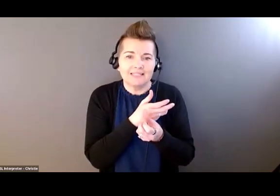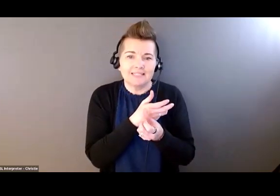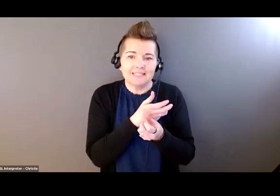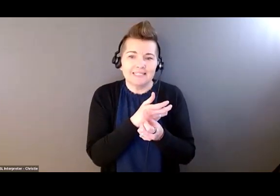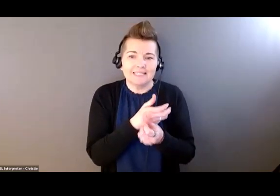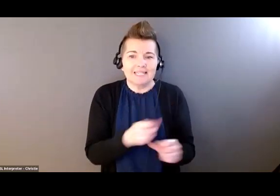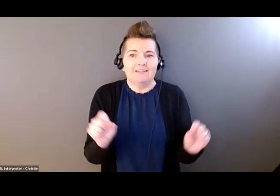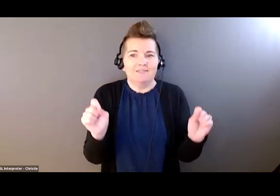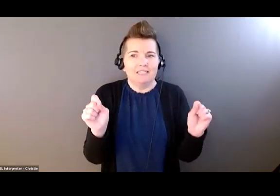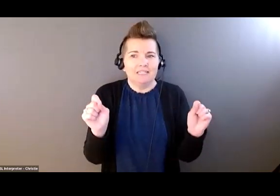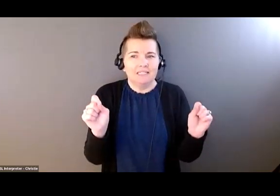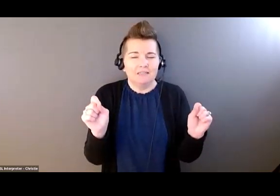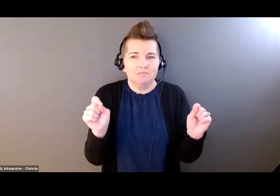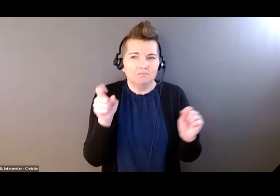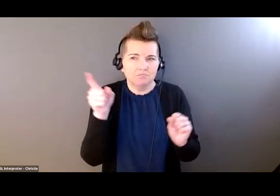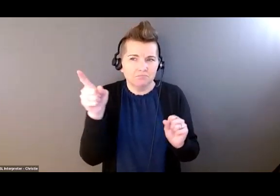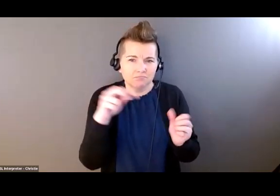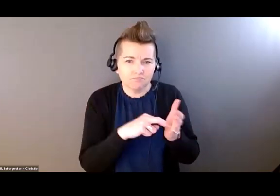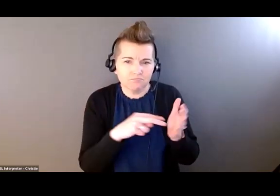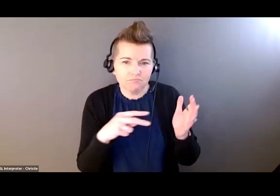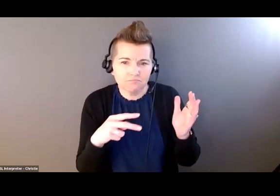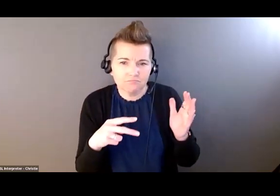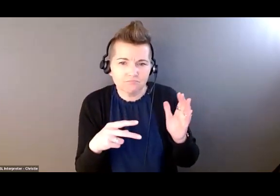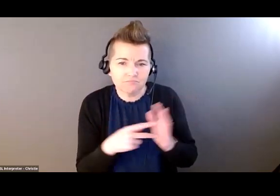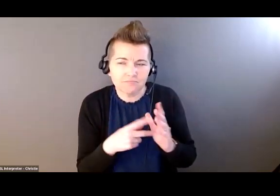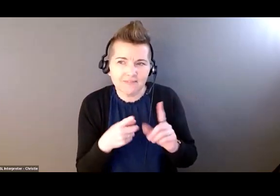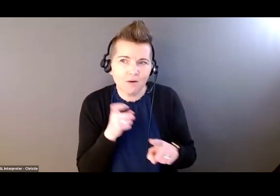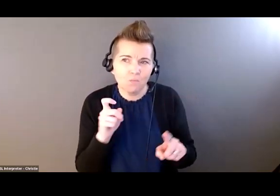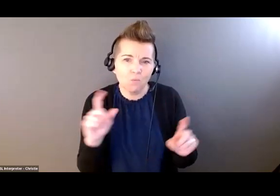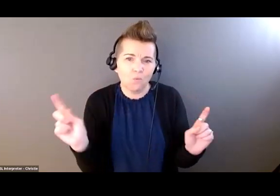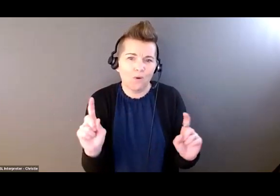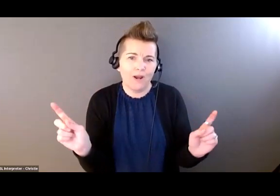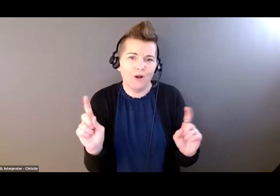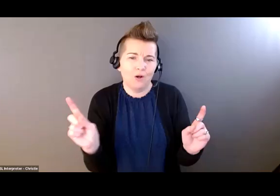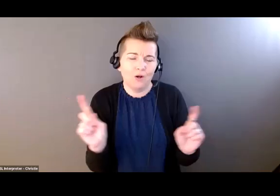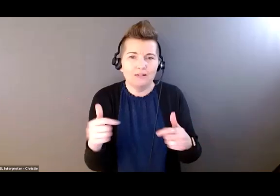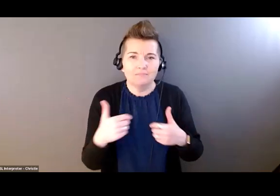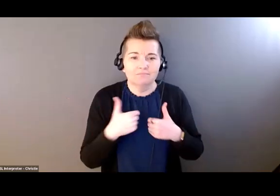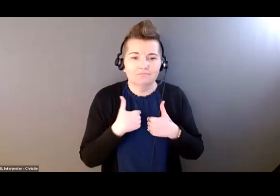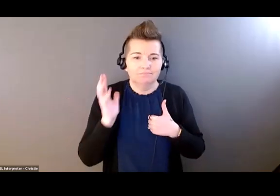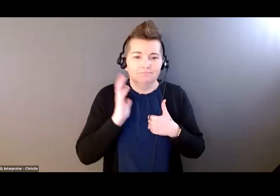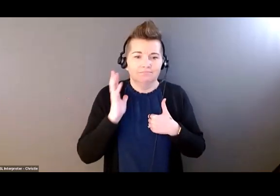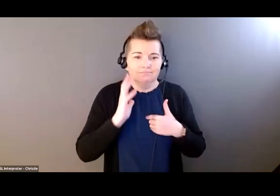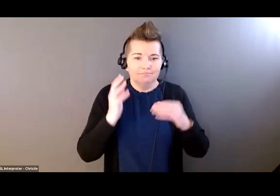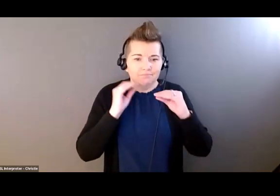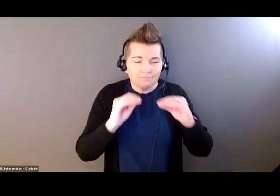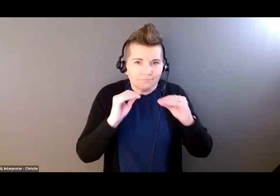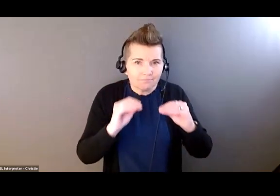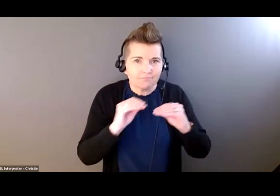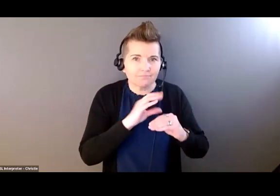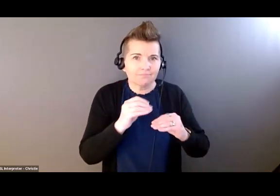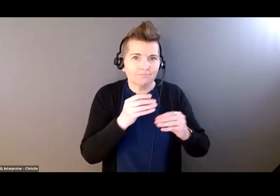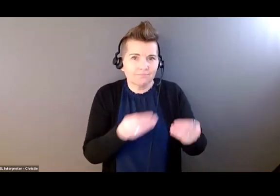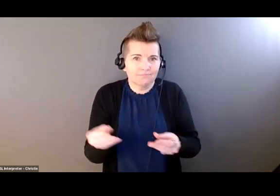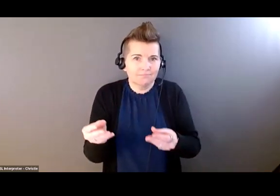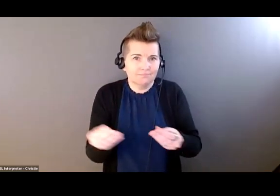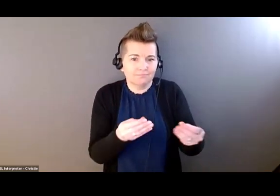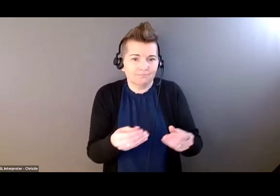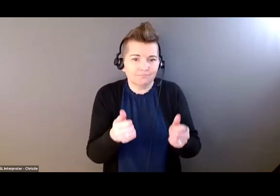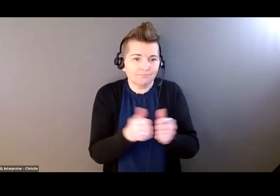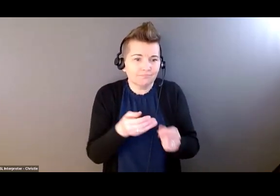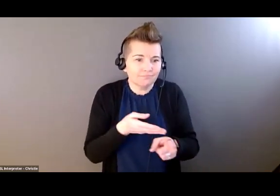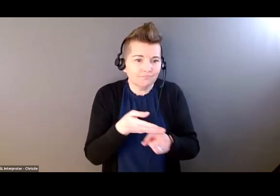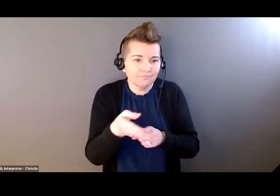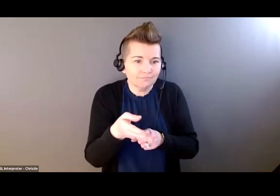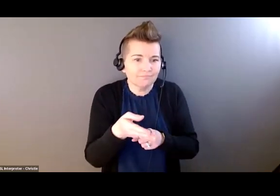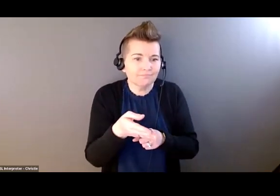assume. Don't assume trust. Assume you're starting with nothing, because it needs to be built over time, right?